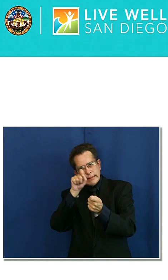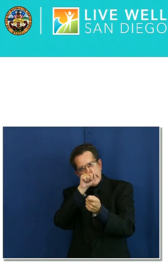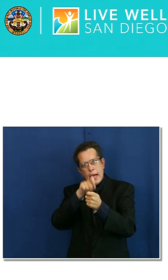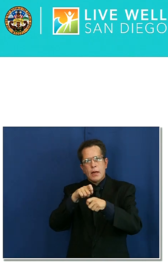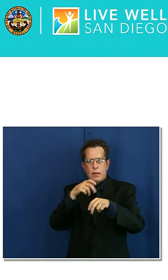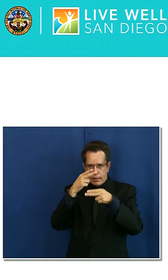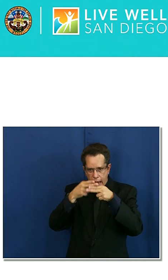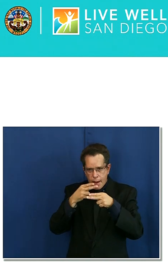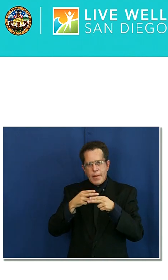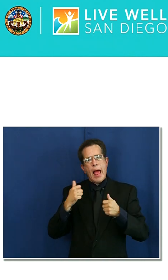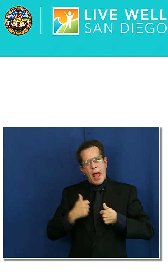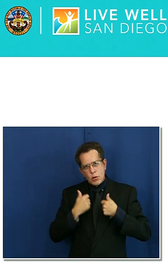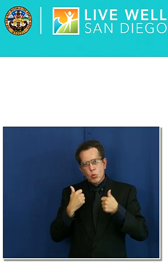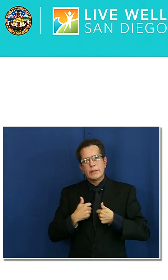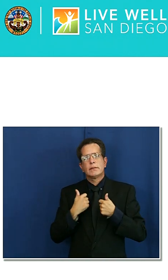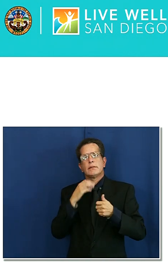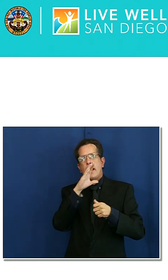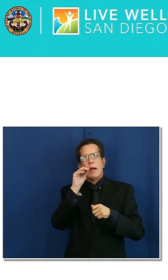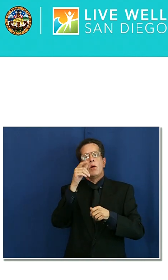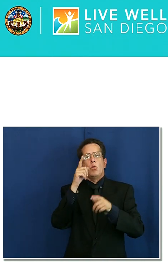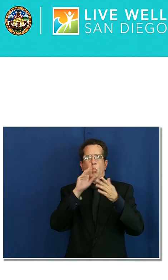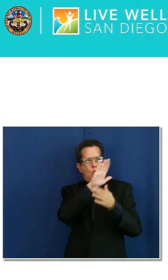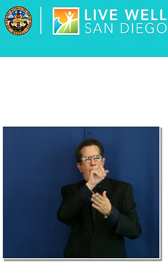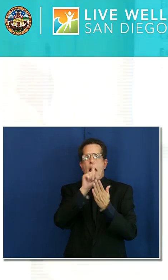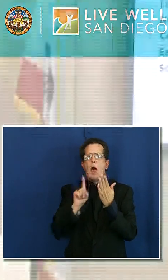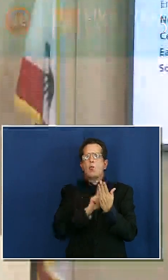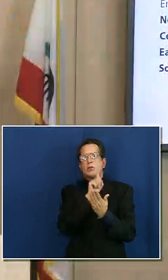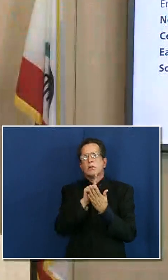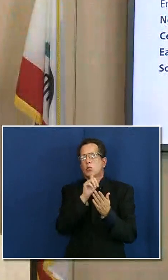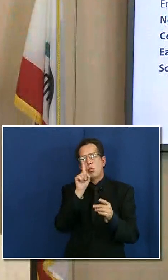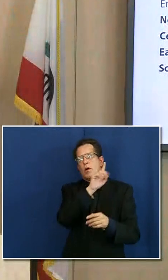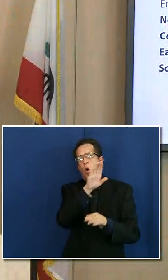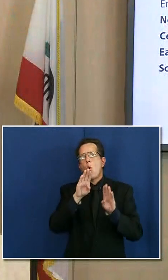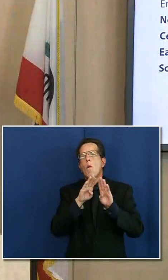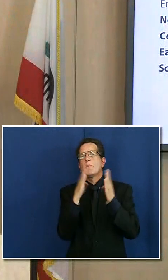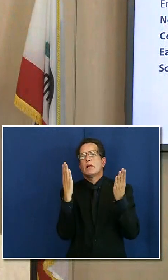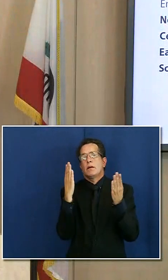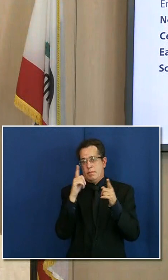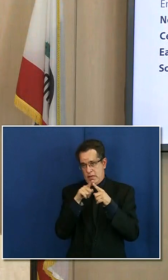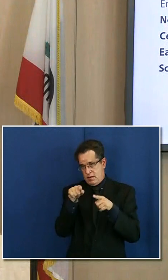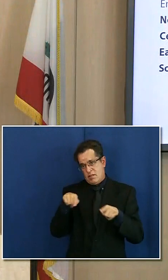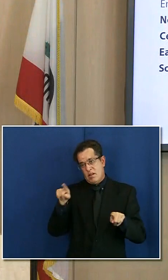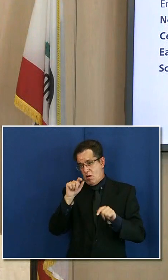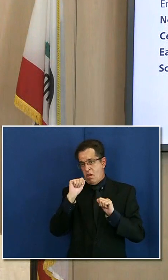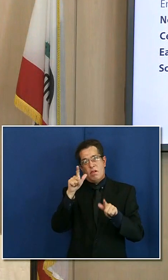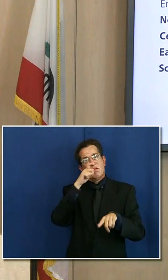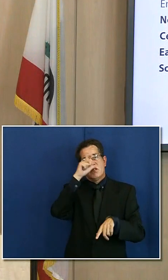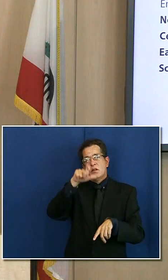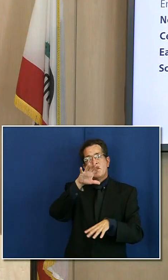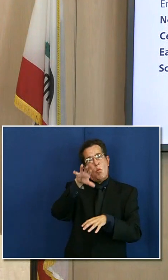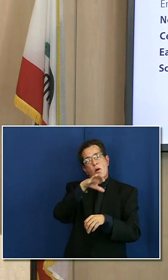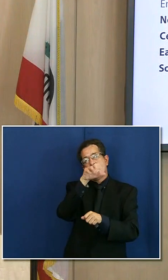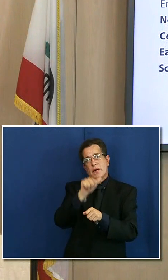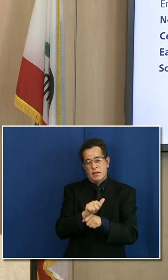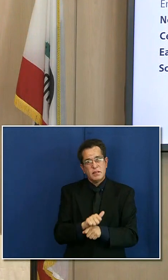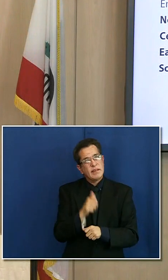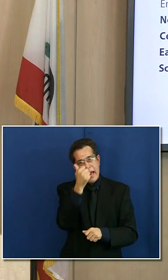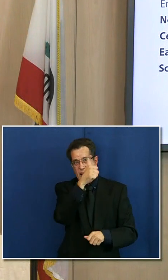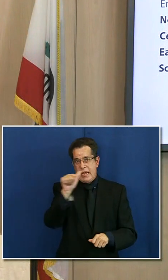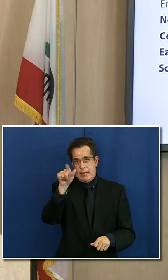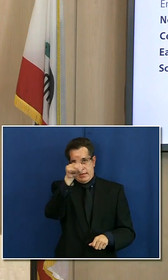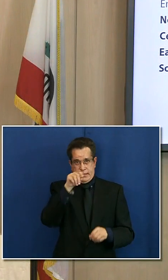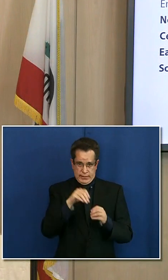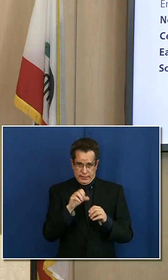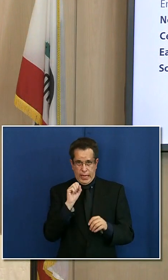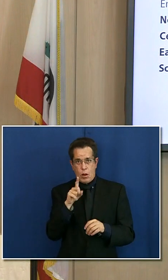specific location, along with the days that they are open. But each of these, again, are no appointment needed. Anyone in San Diego County who would